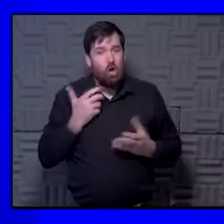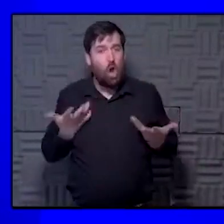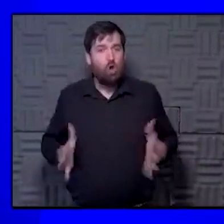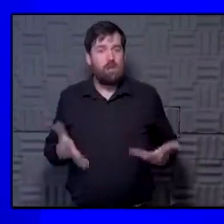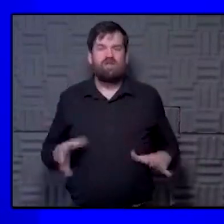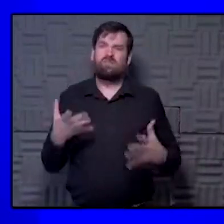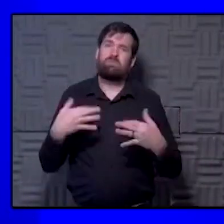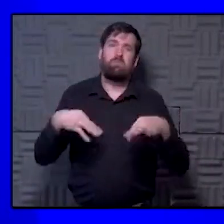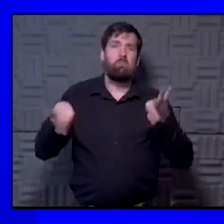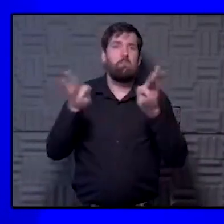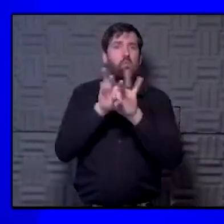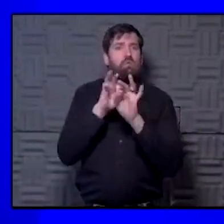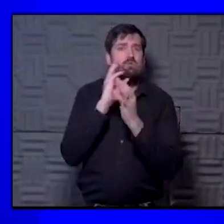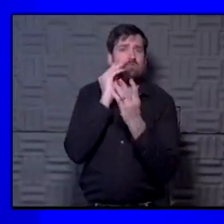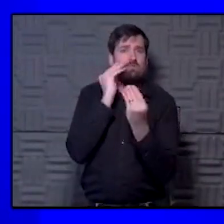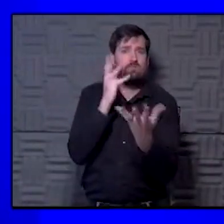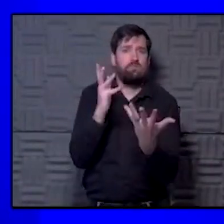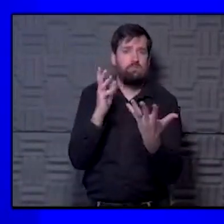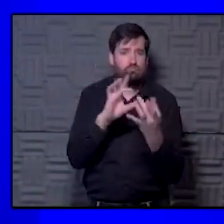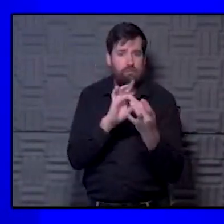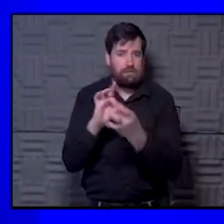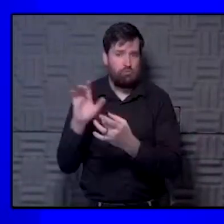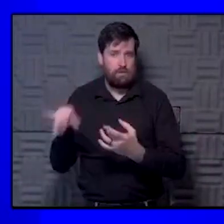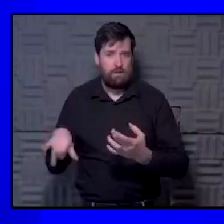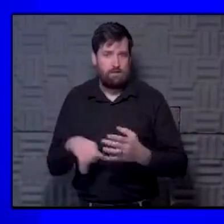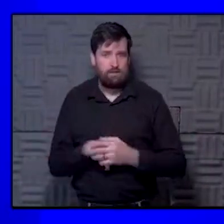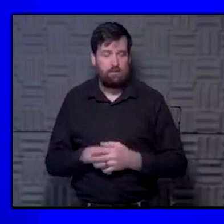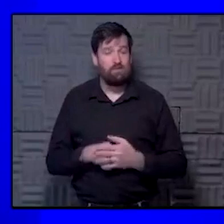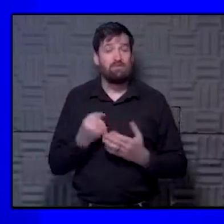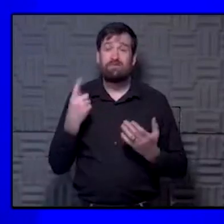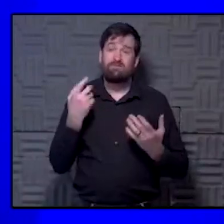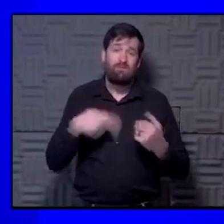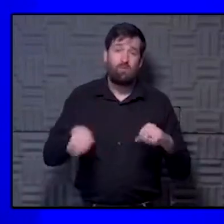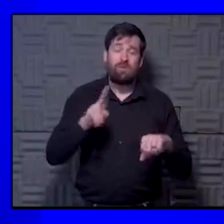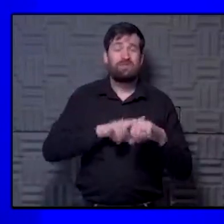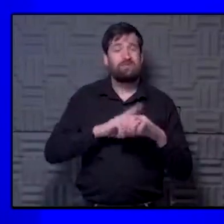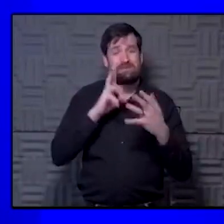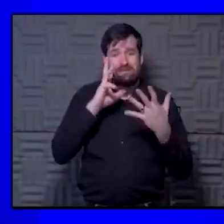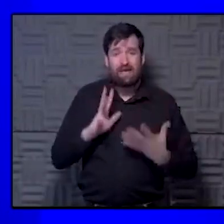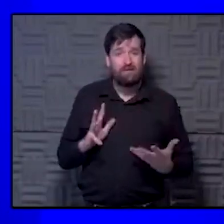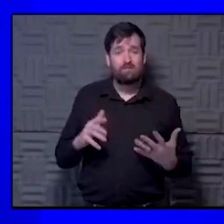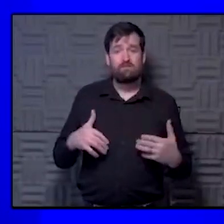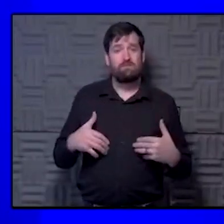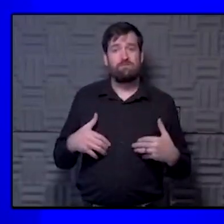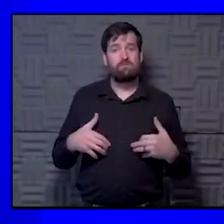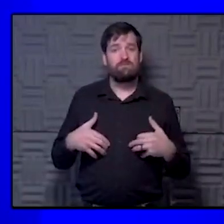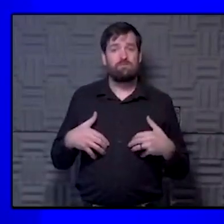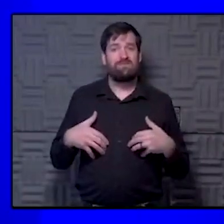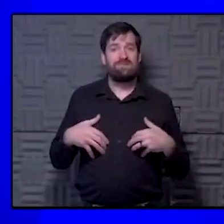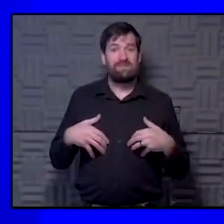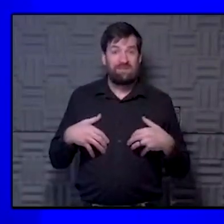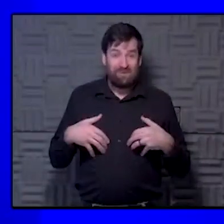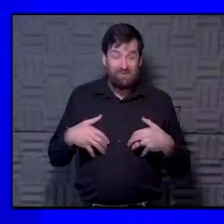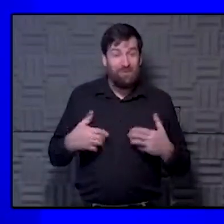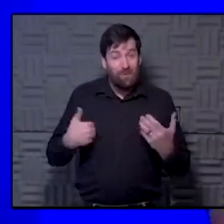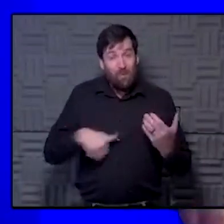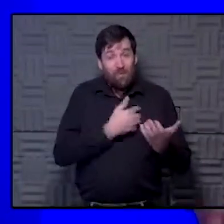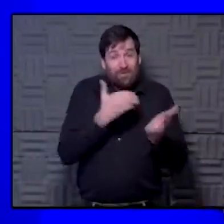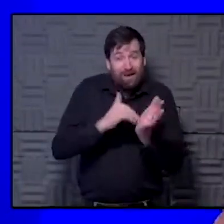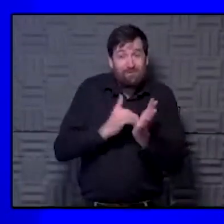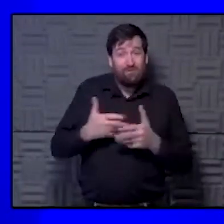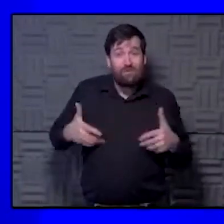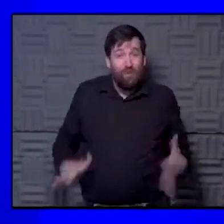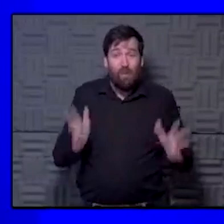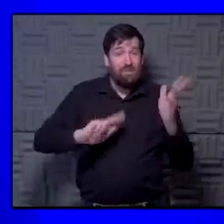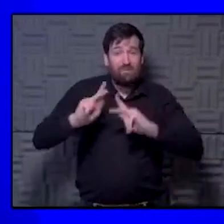really important context. And it's of course sad. We don't want, we're doctors. We don't want people